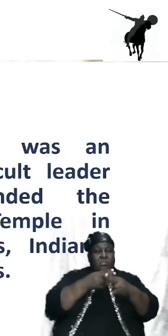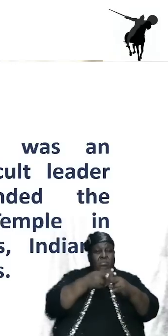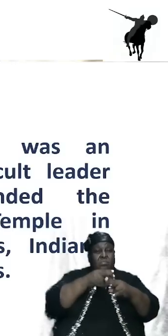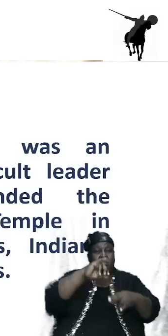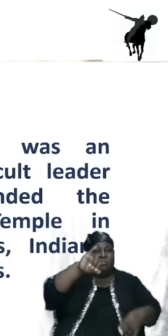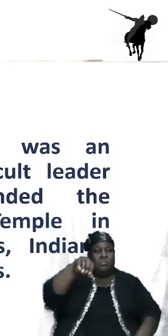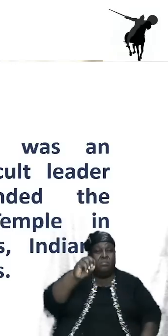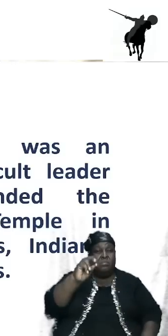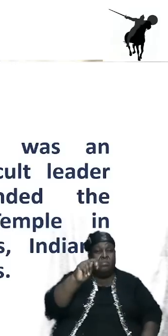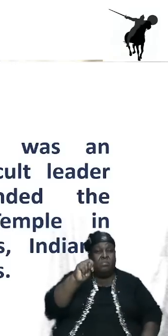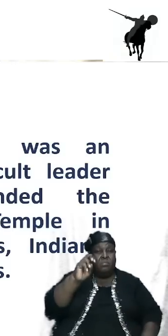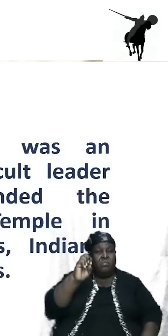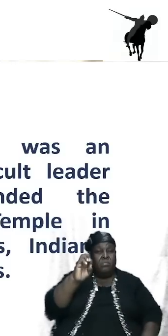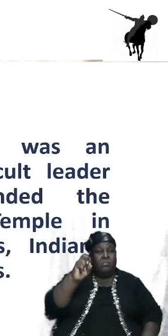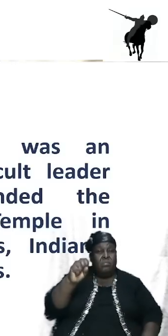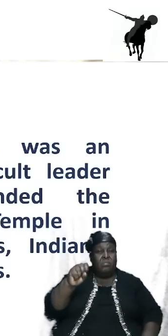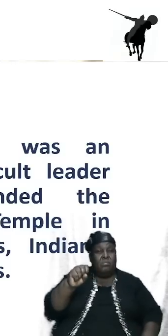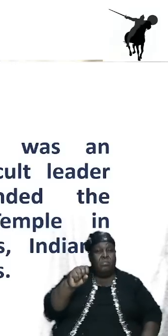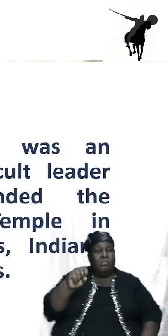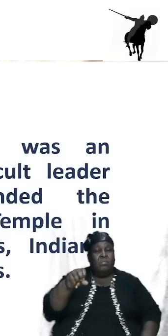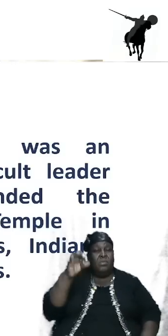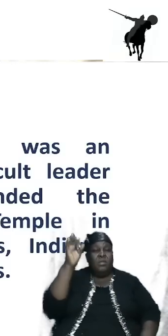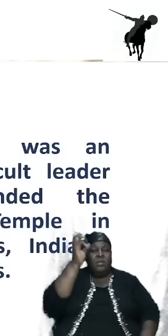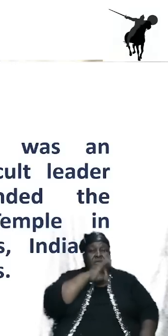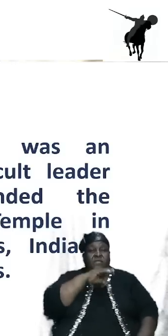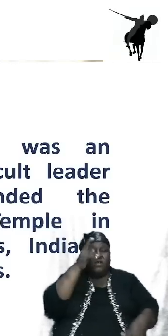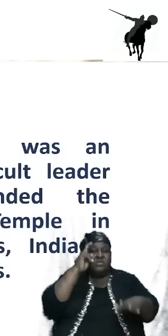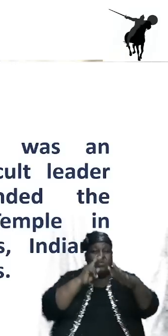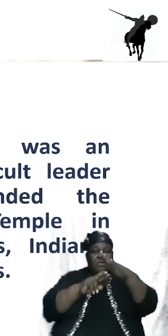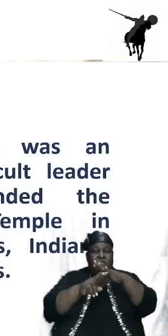he founded the People Temple in